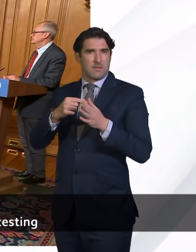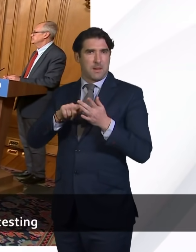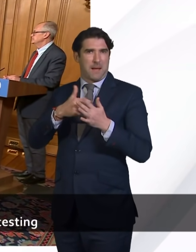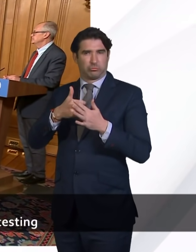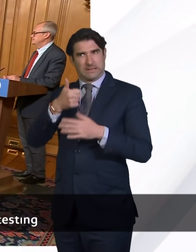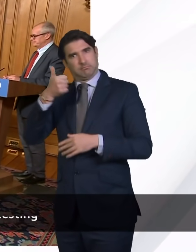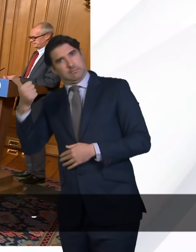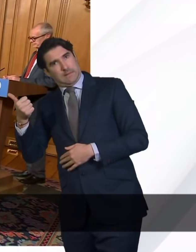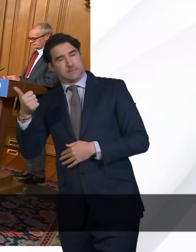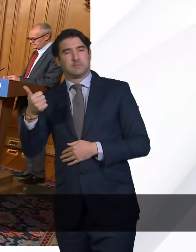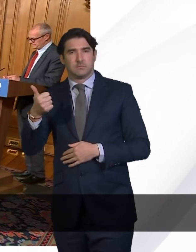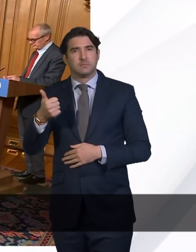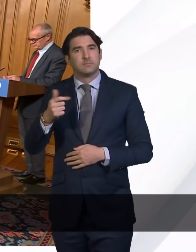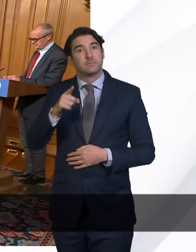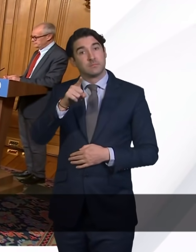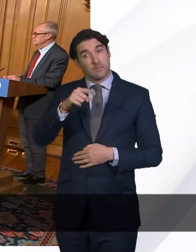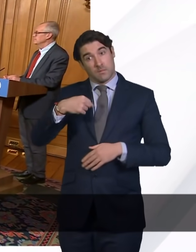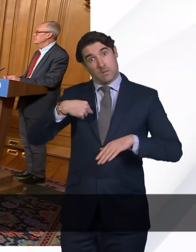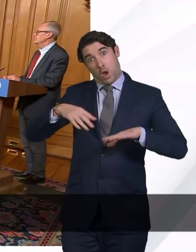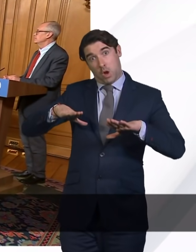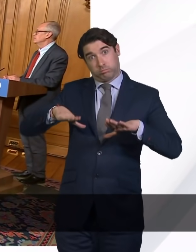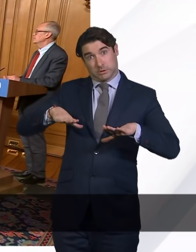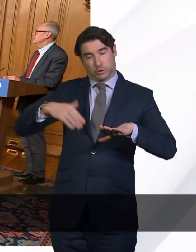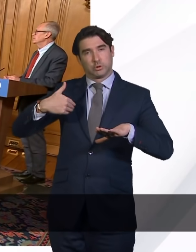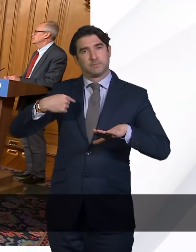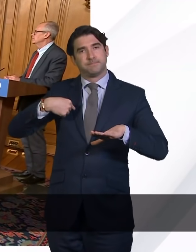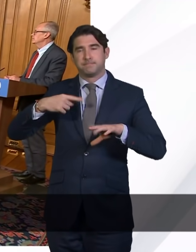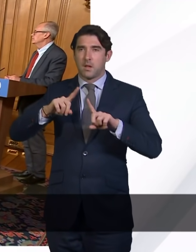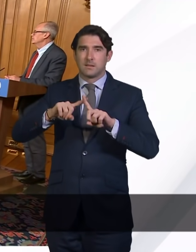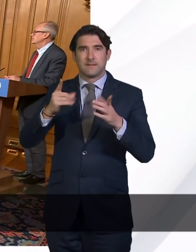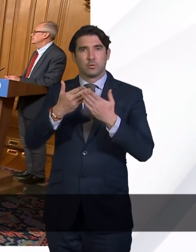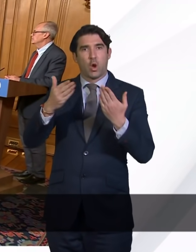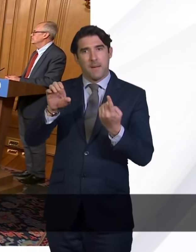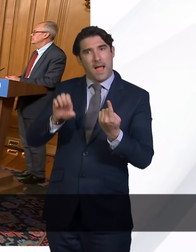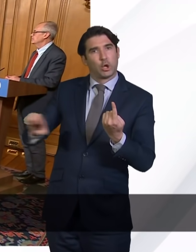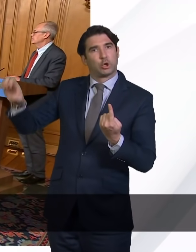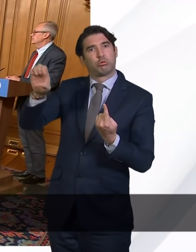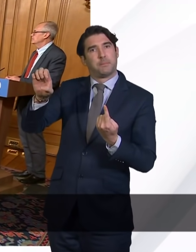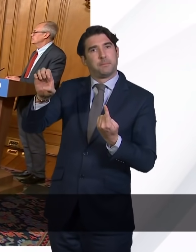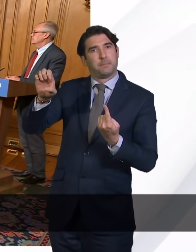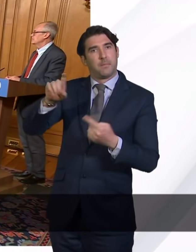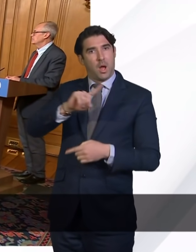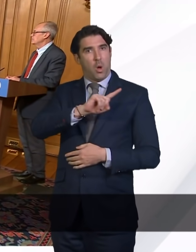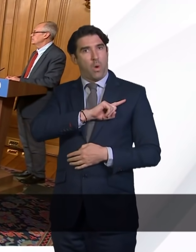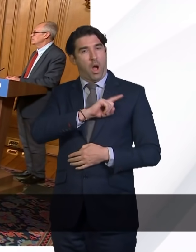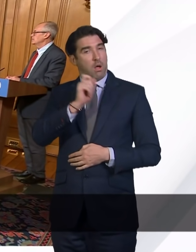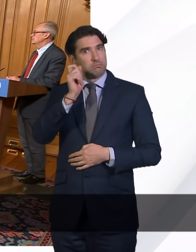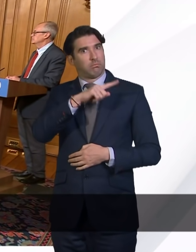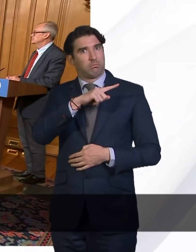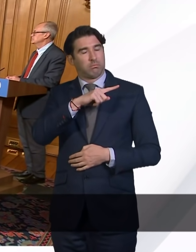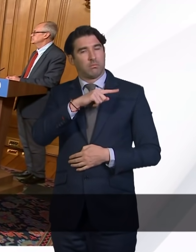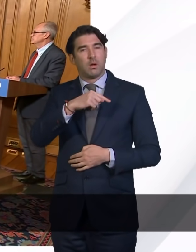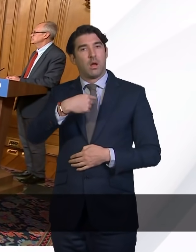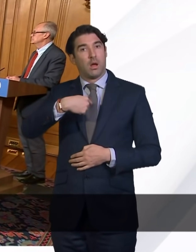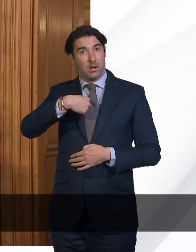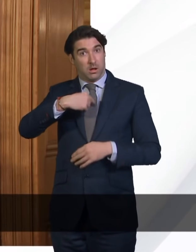here, the UK was actually an outlier in having an epidemic that was almost uniform in shape, although not